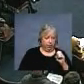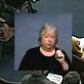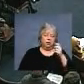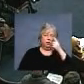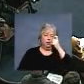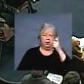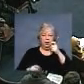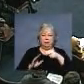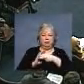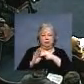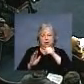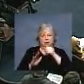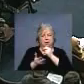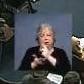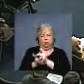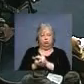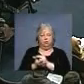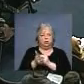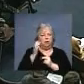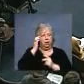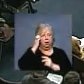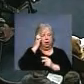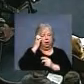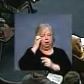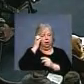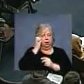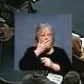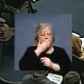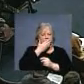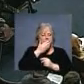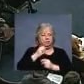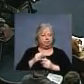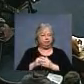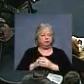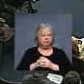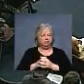that. It's Herrick Heights, I think, is the actual name. Okay.